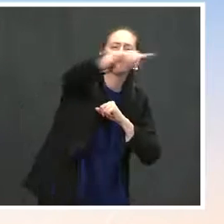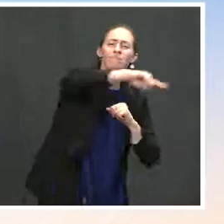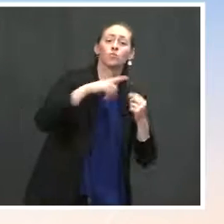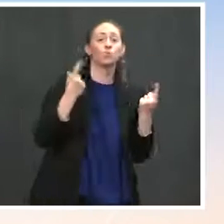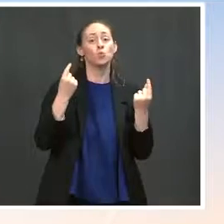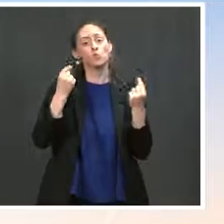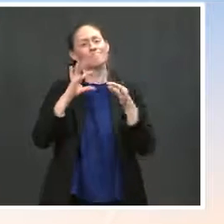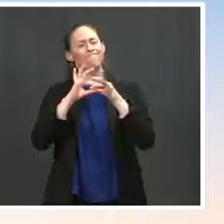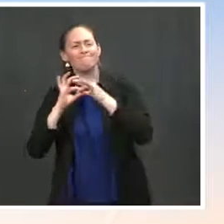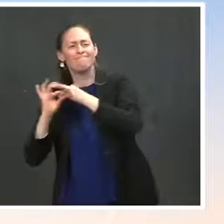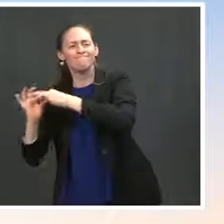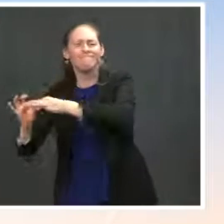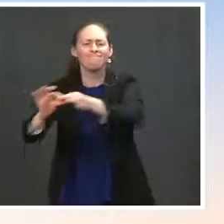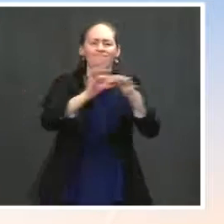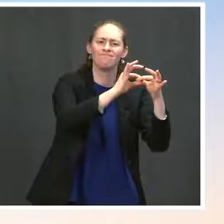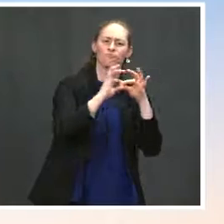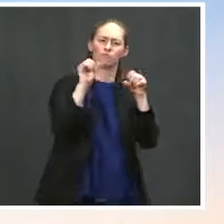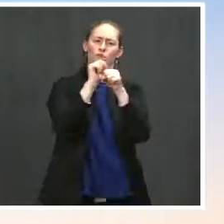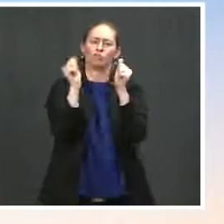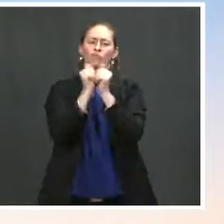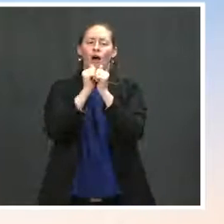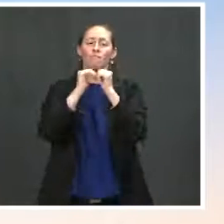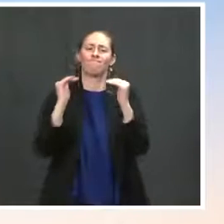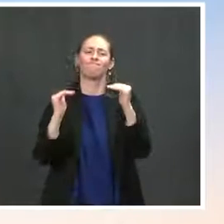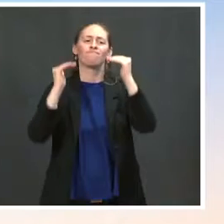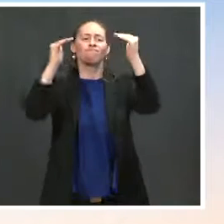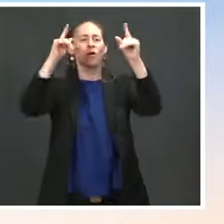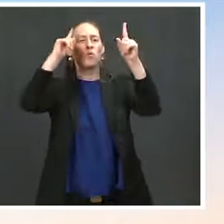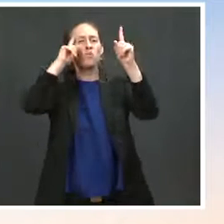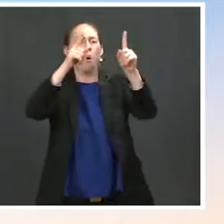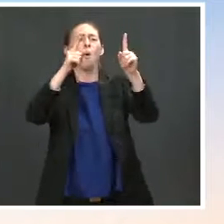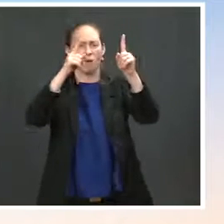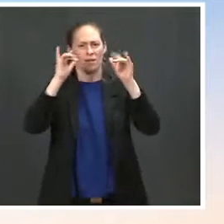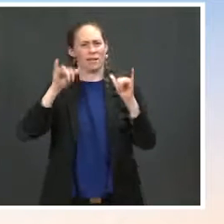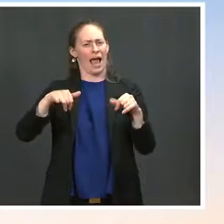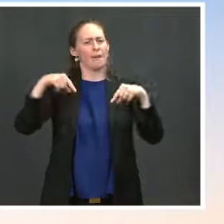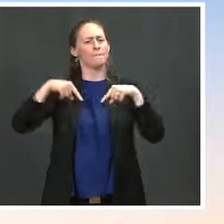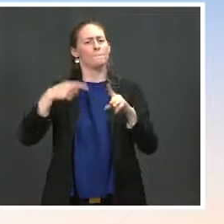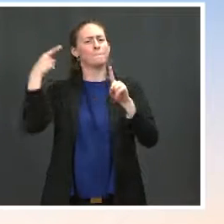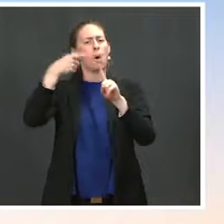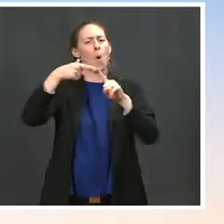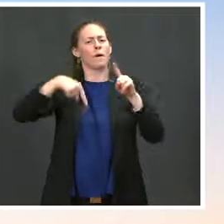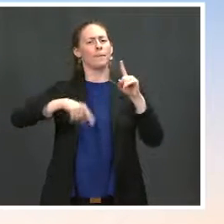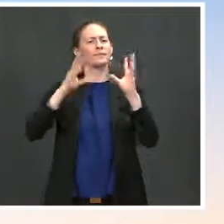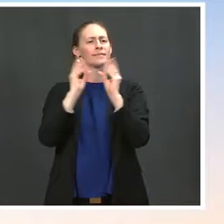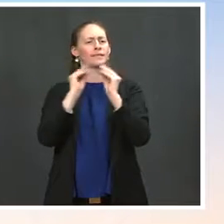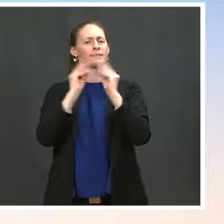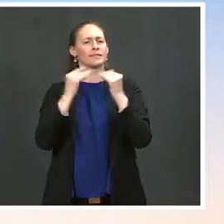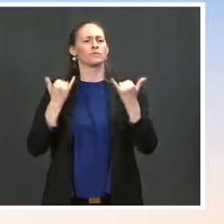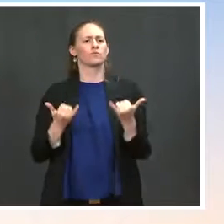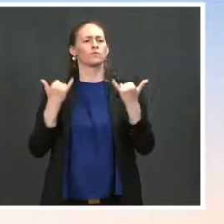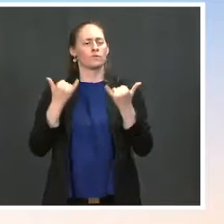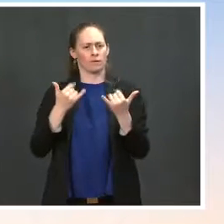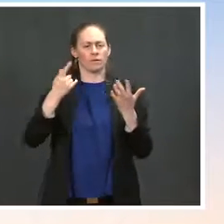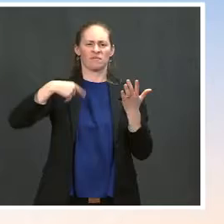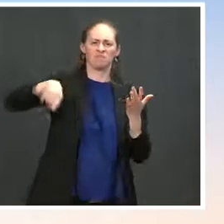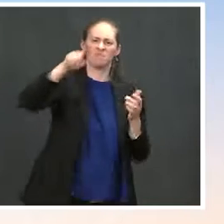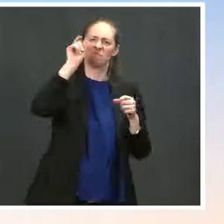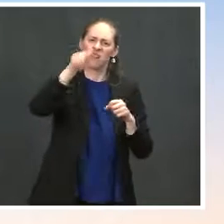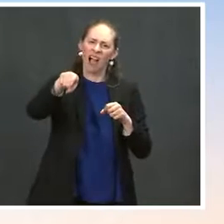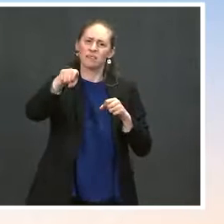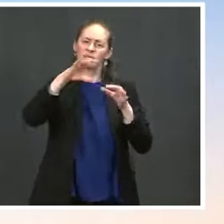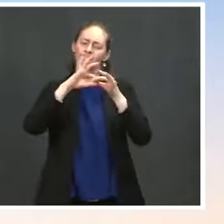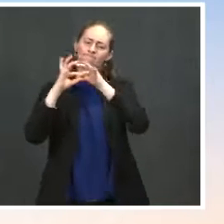ambition. That's the central theme of this meeting today. We must all raise ambition. And you